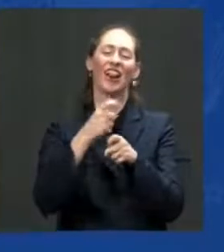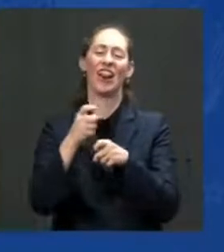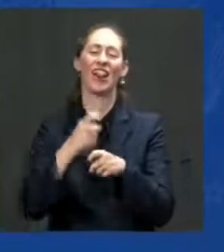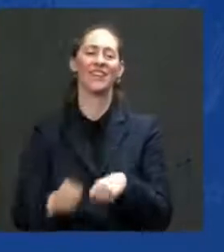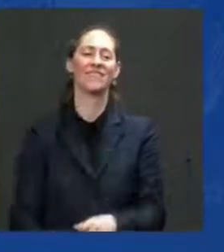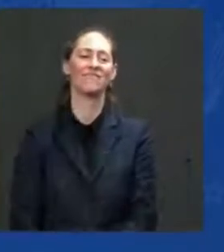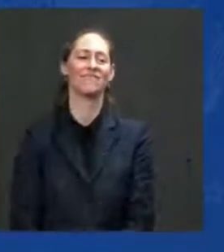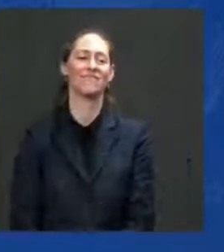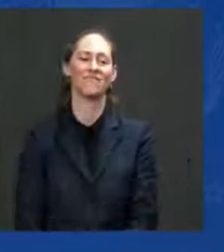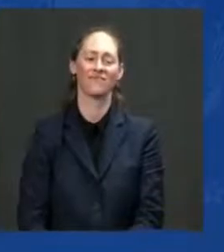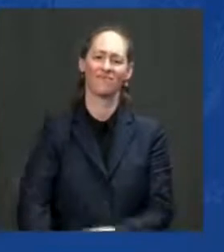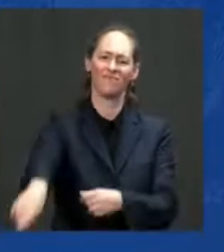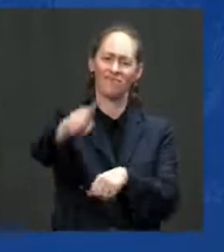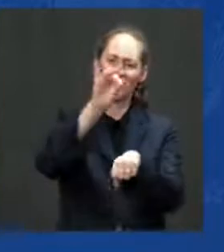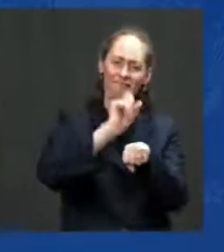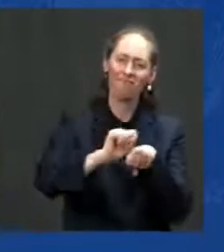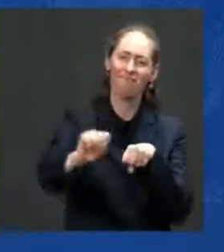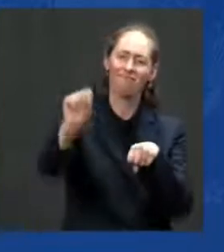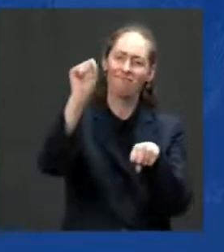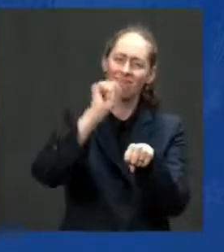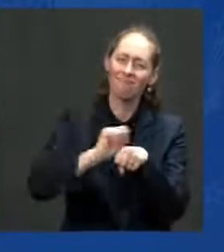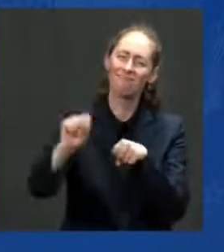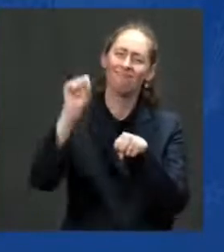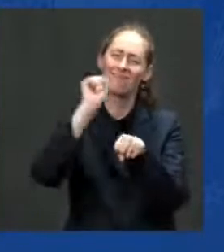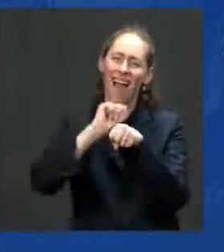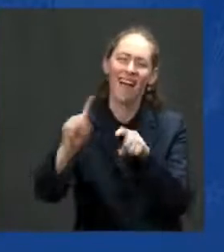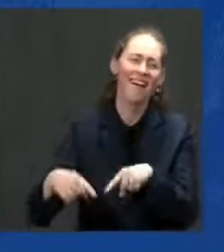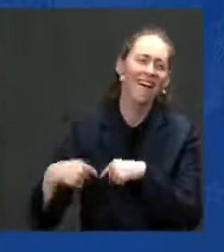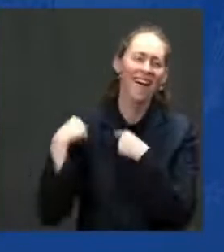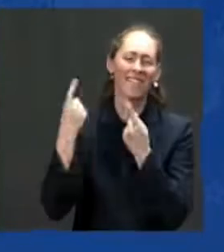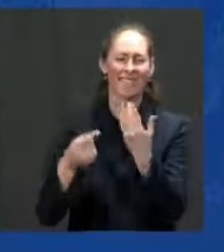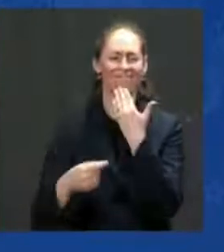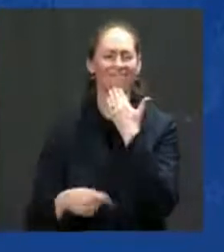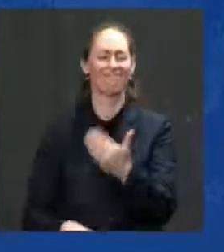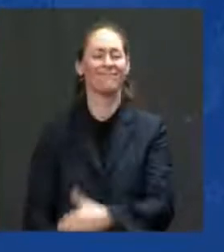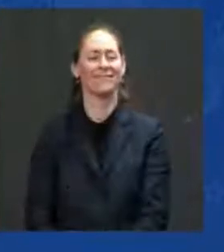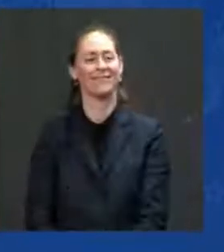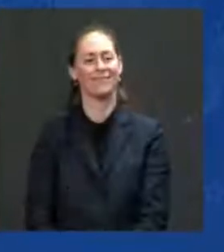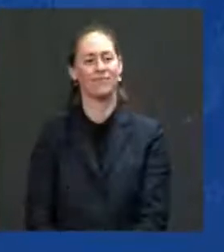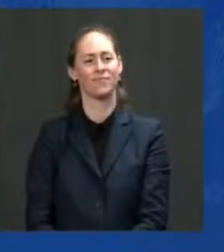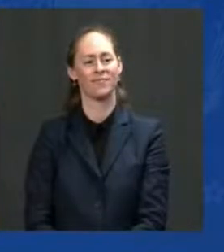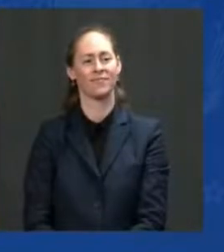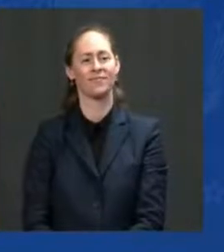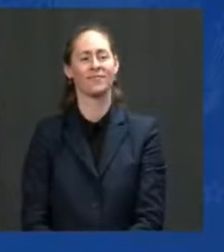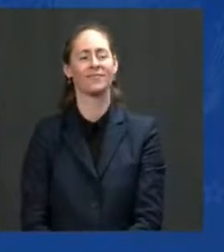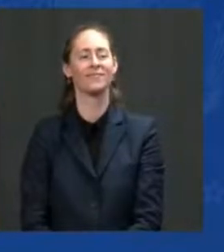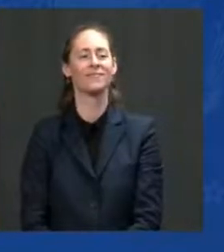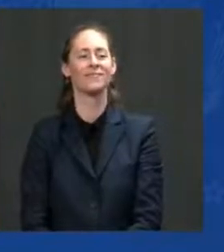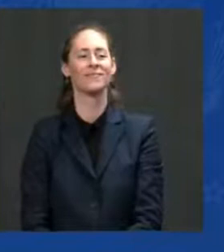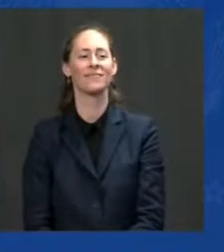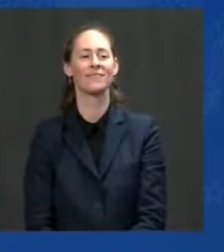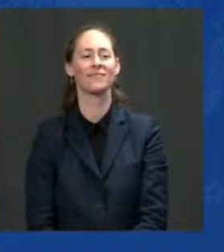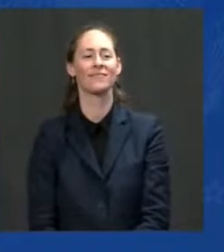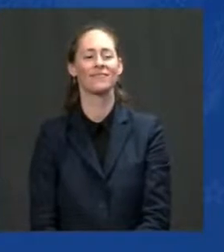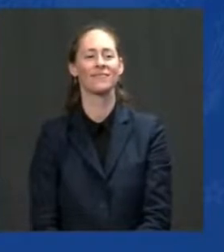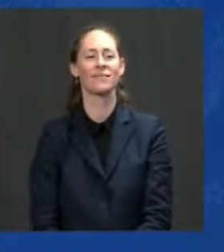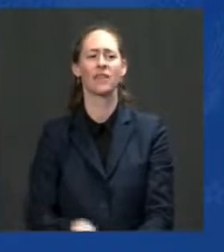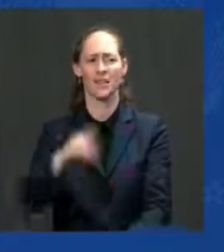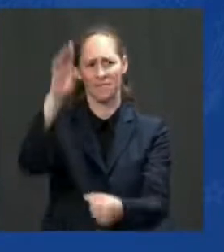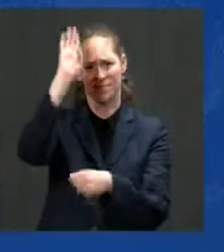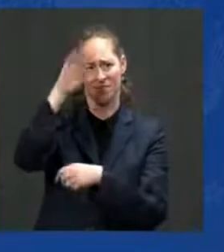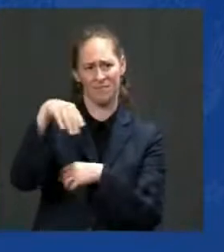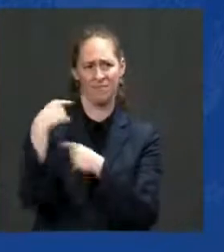it the hard way. And I hope you all know just how important it was after such a tough year for the